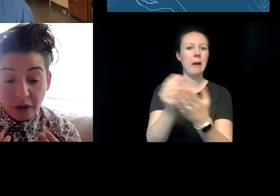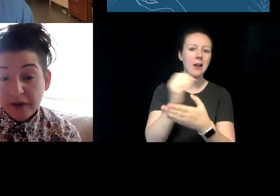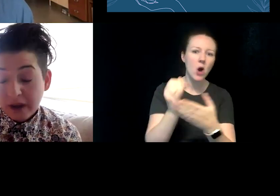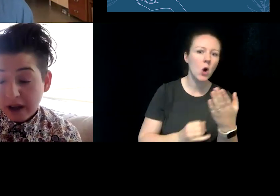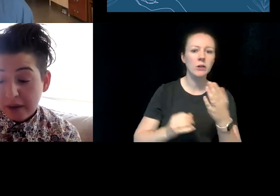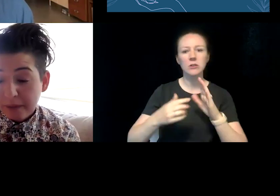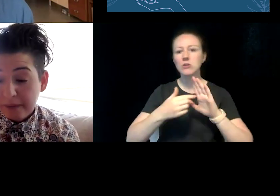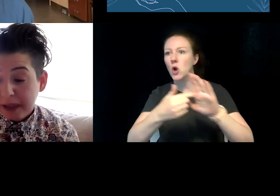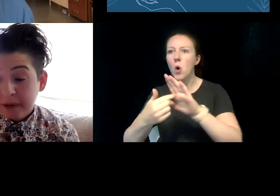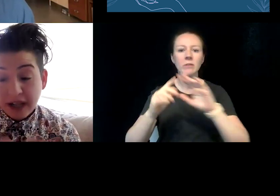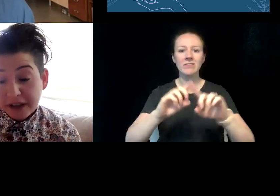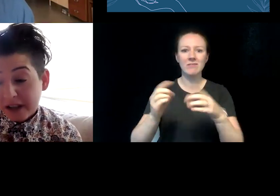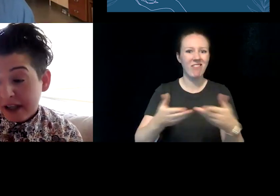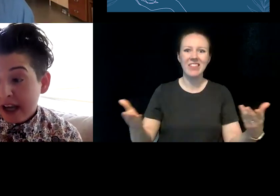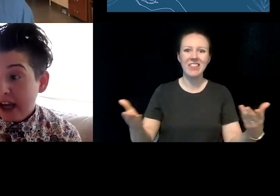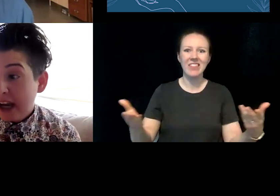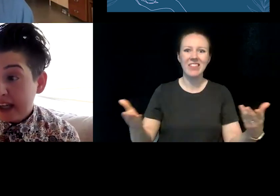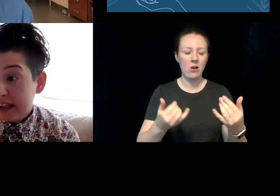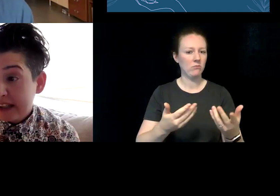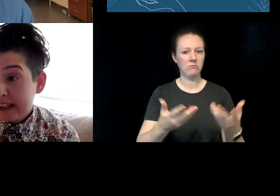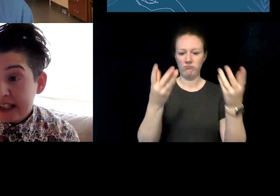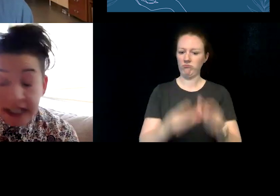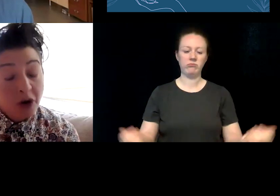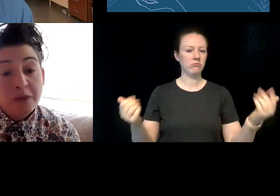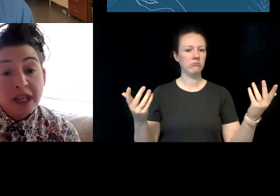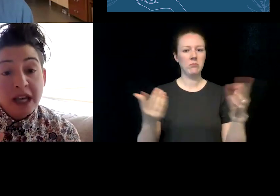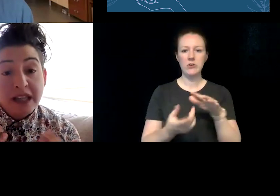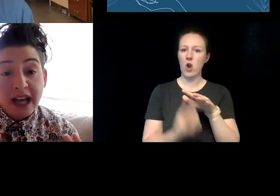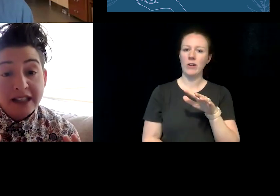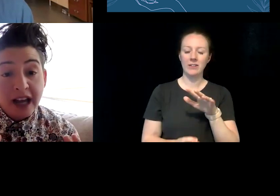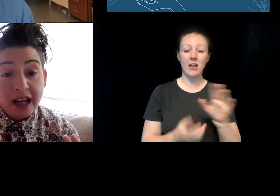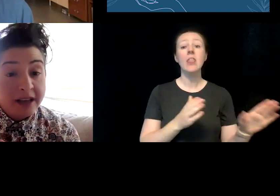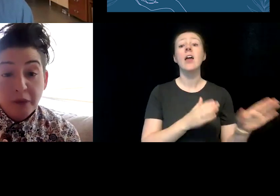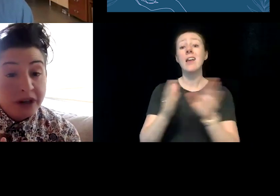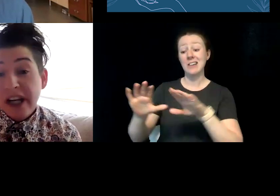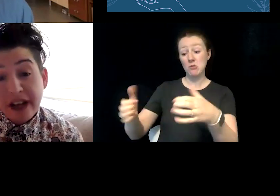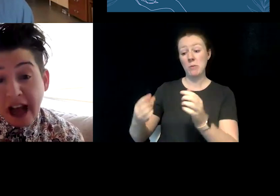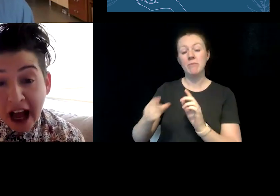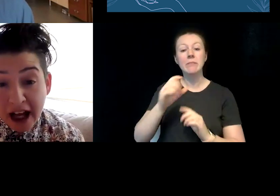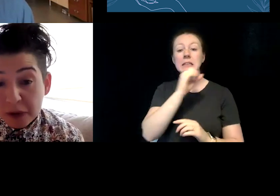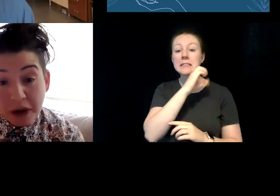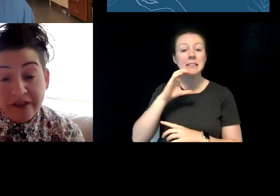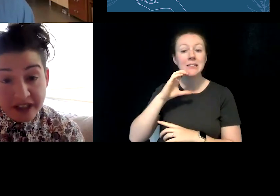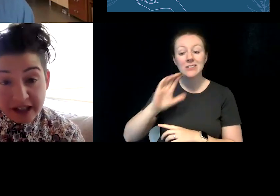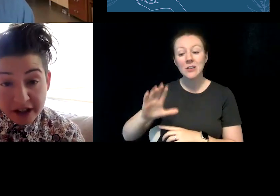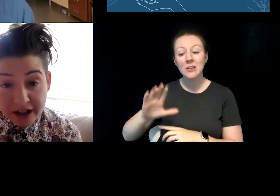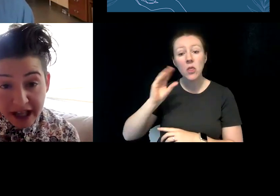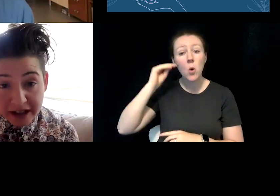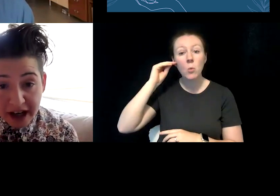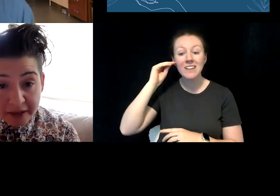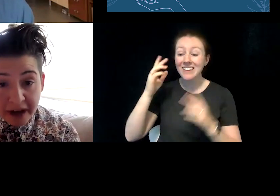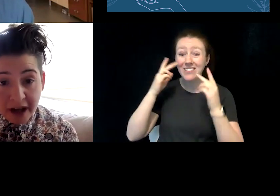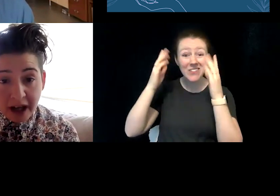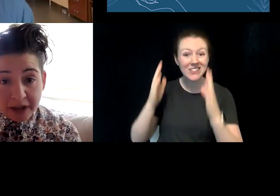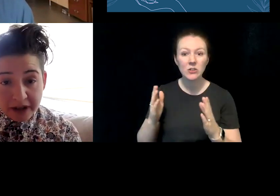and old people, elders in the senior homes that they were not even able to have visitors at